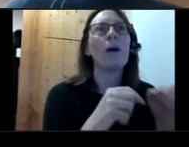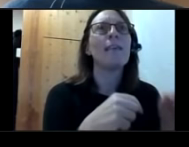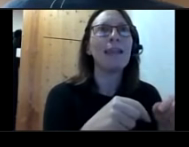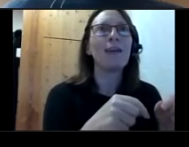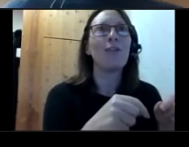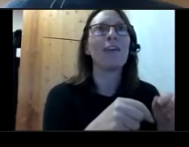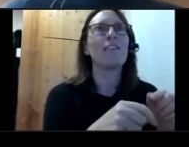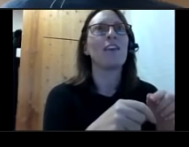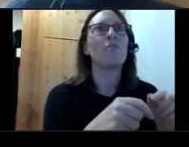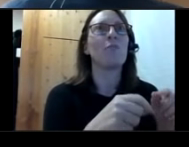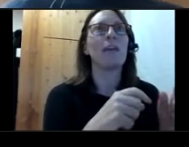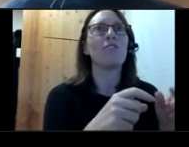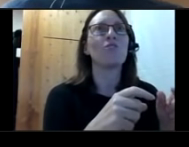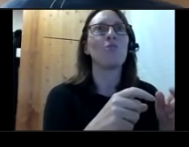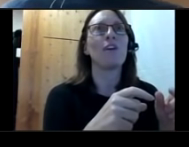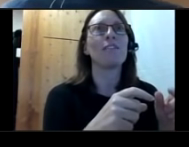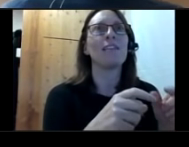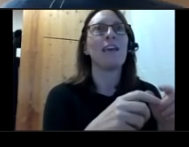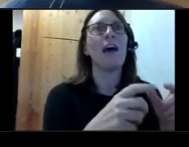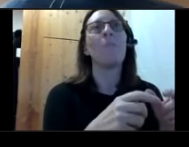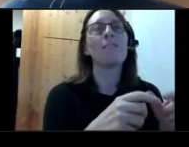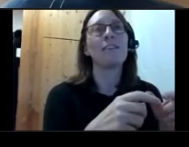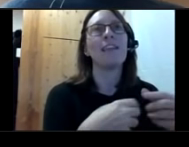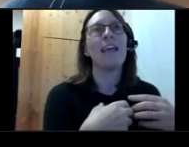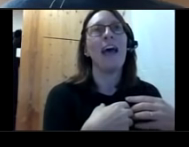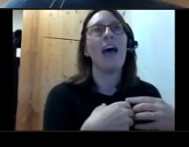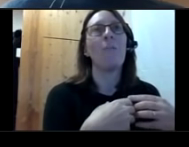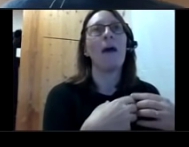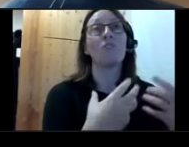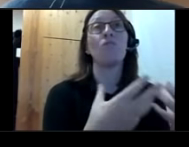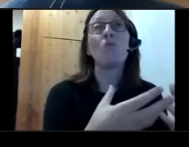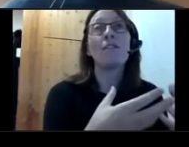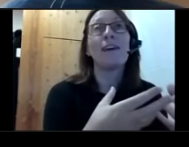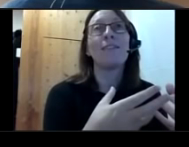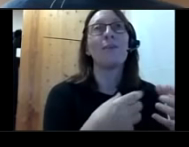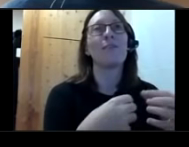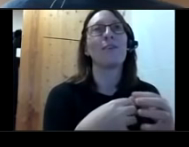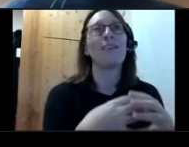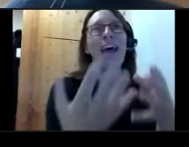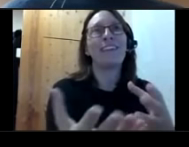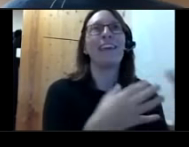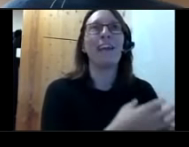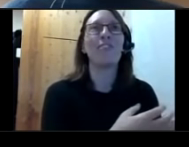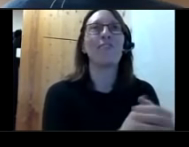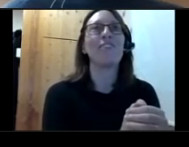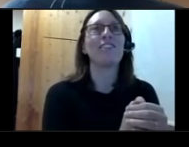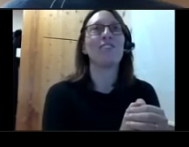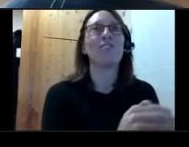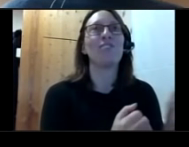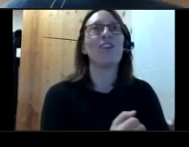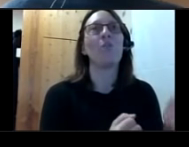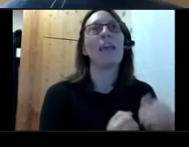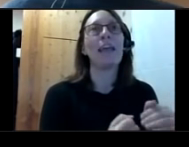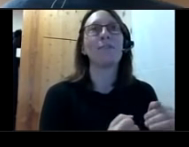can be quite technical in terms of making sure that a button has a role assigned to it so that Adi and other screen reader